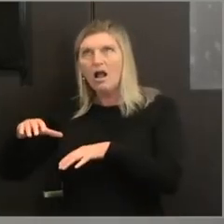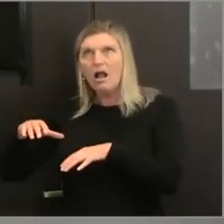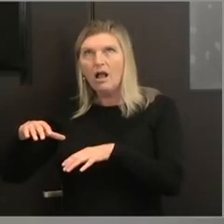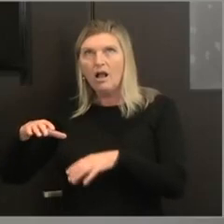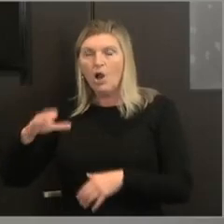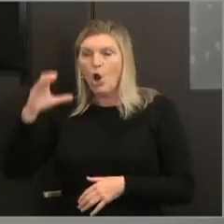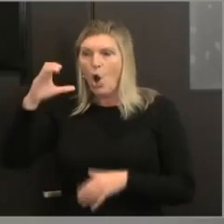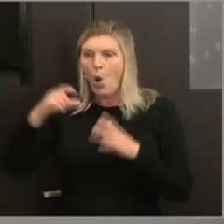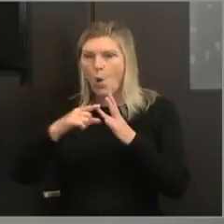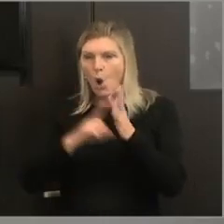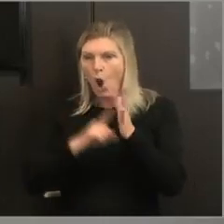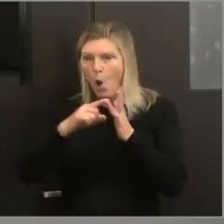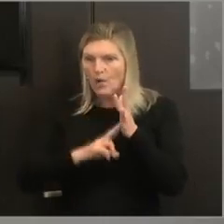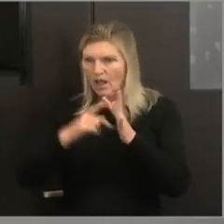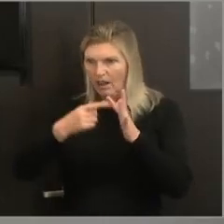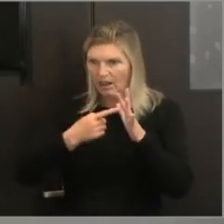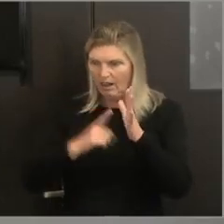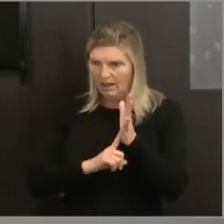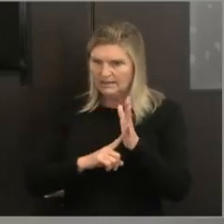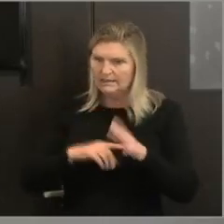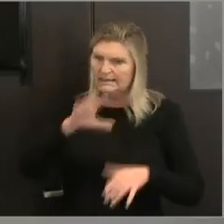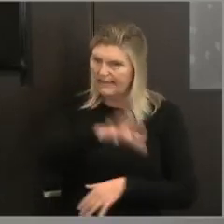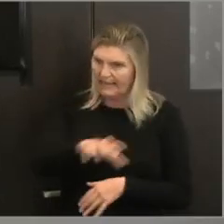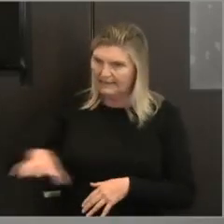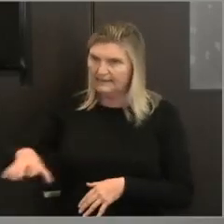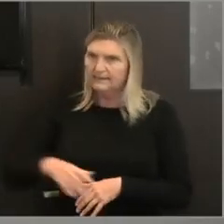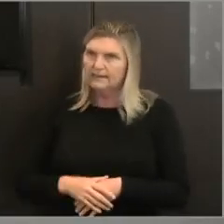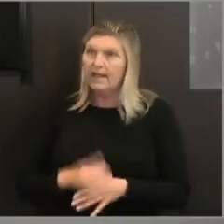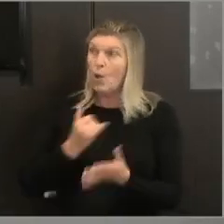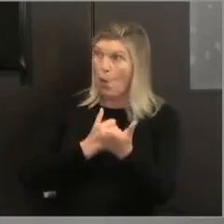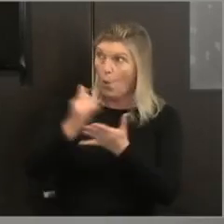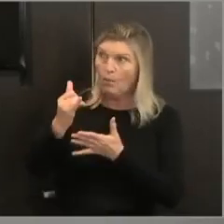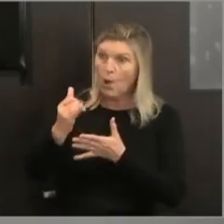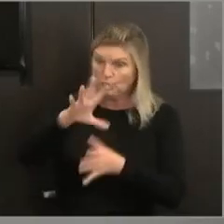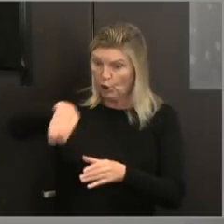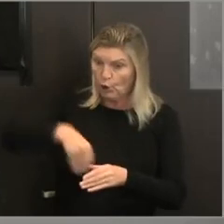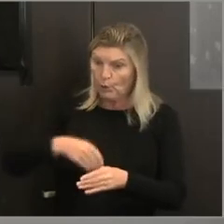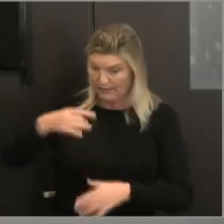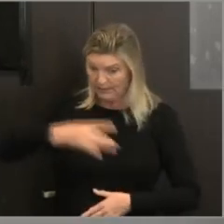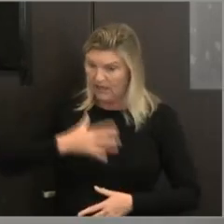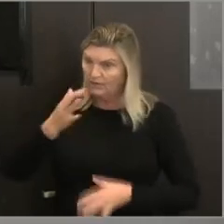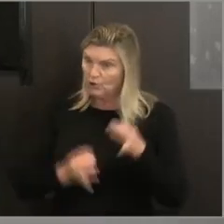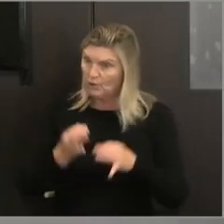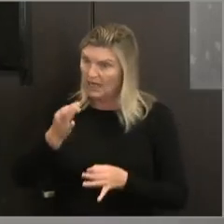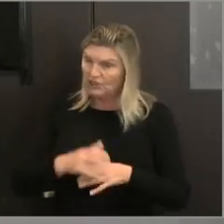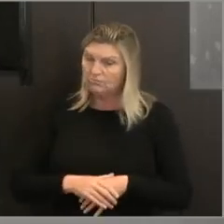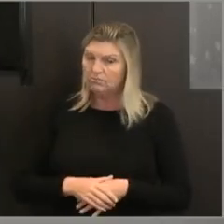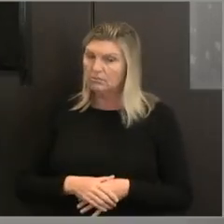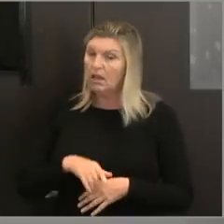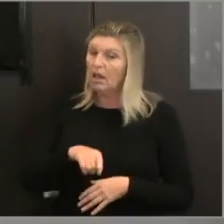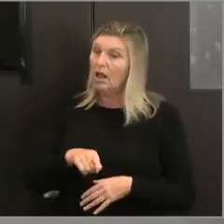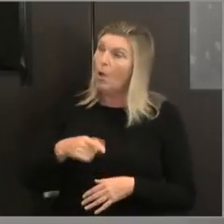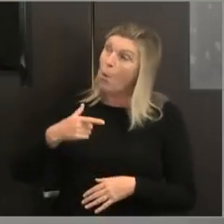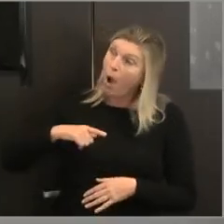all opposed the right of self-determination being included. And their arguments were that